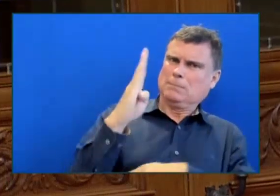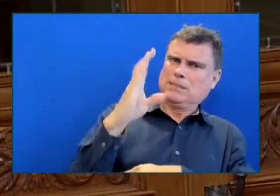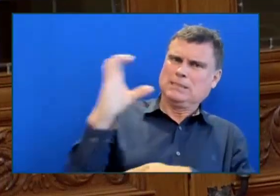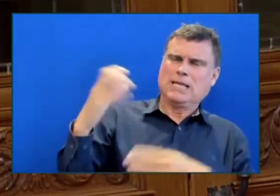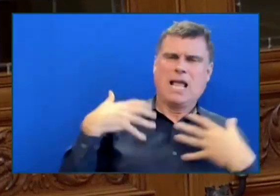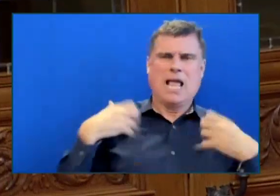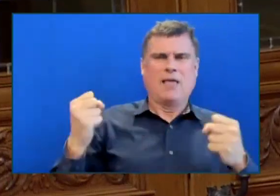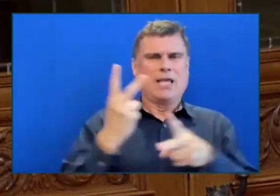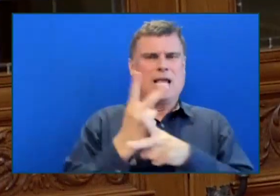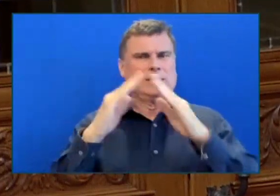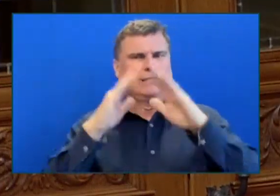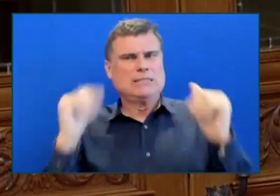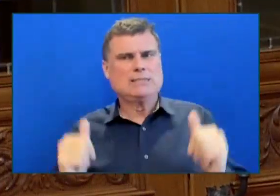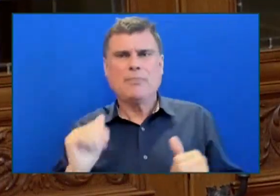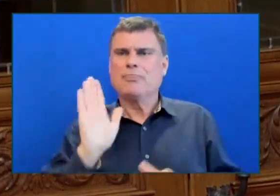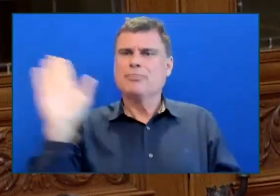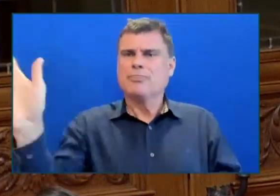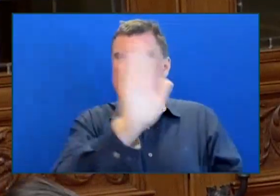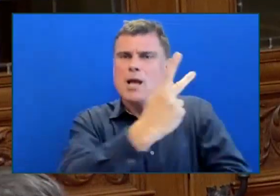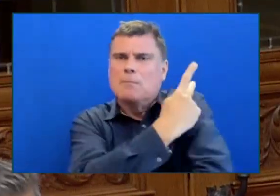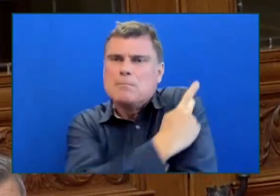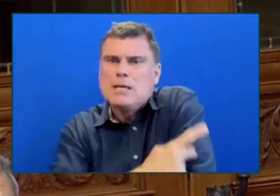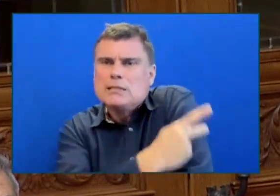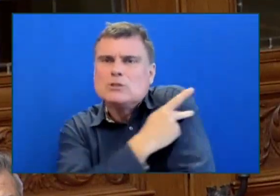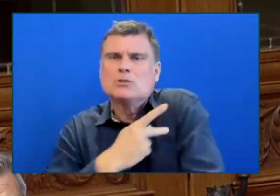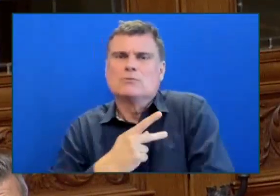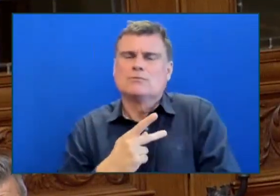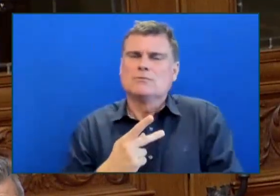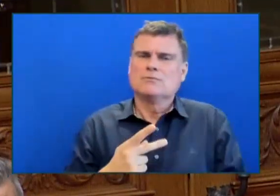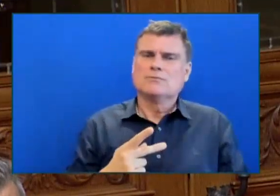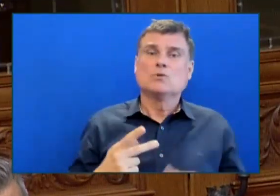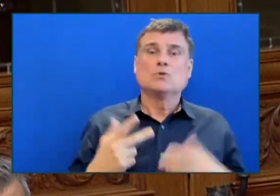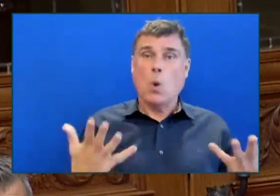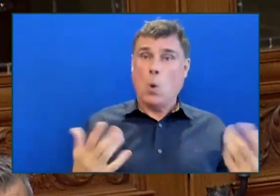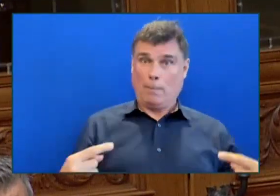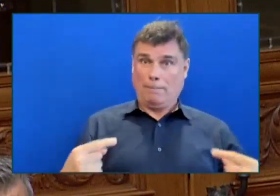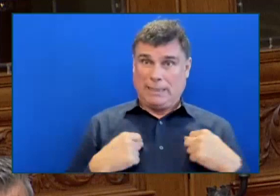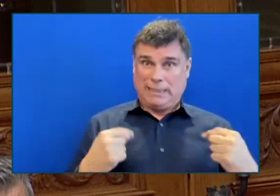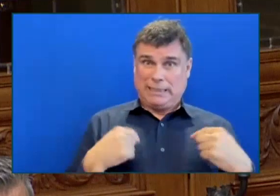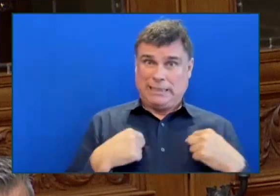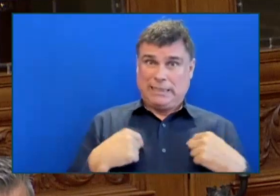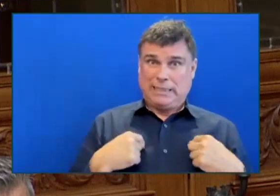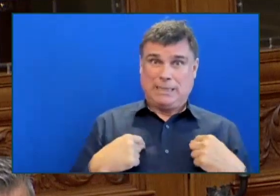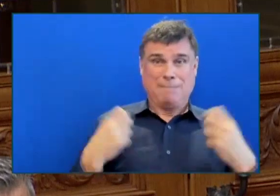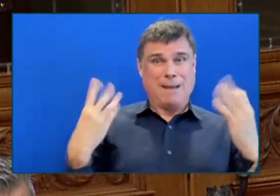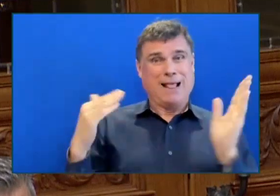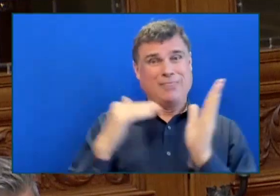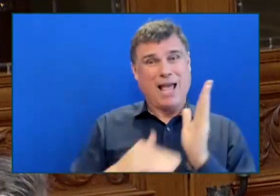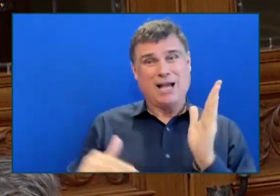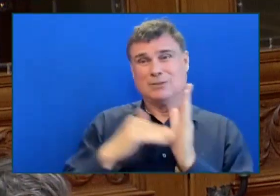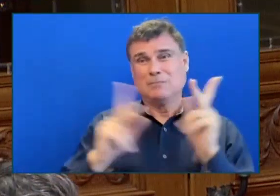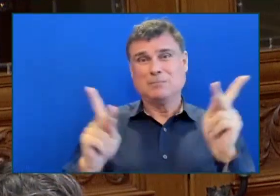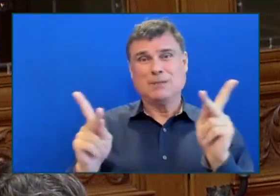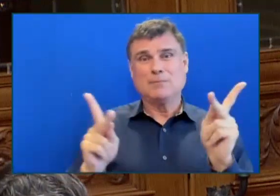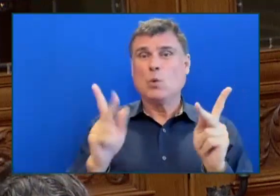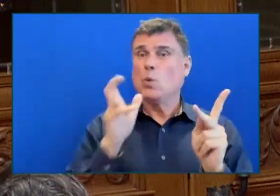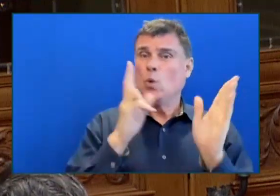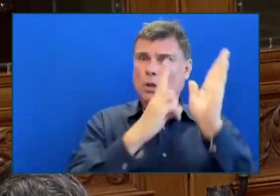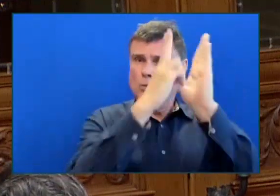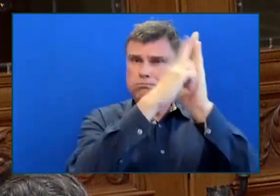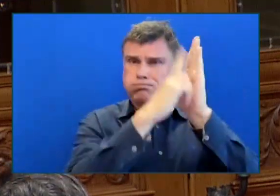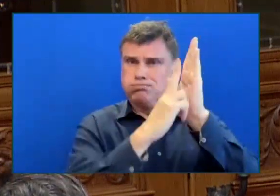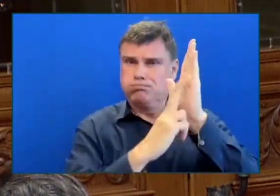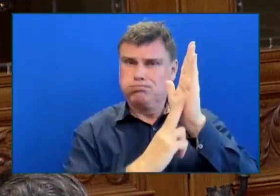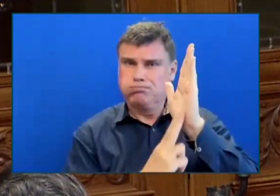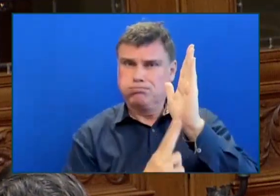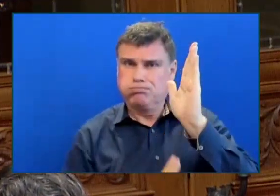to me, to the thousands of people that signed the petition that I will be introducing after question period today,